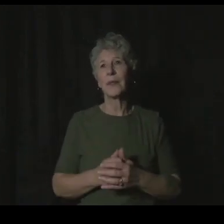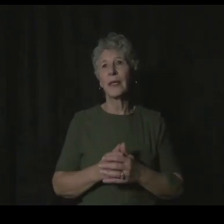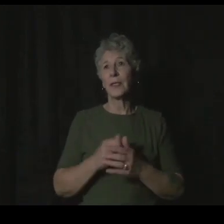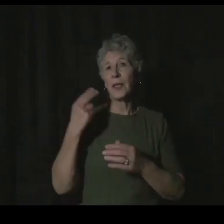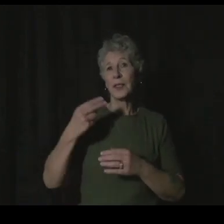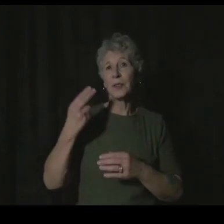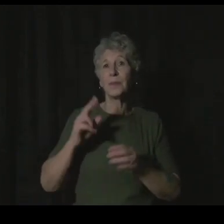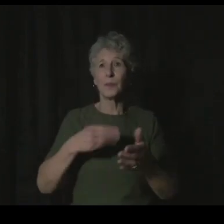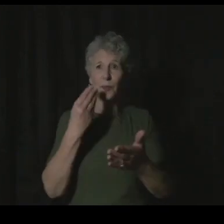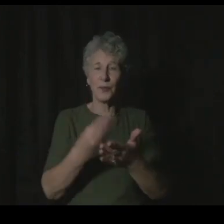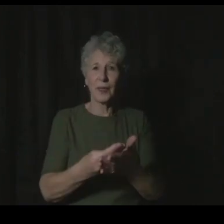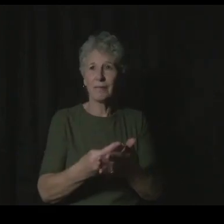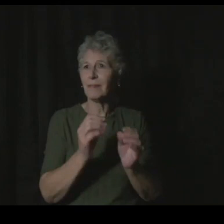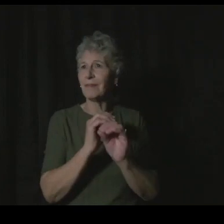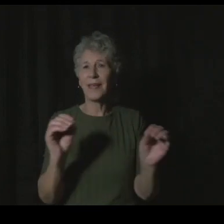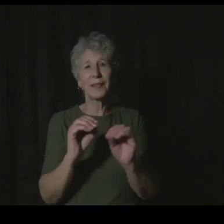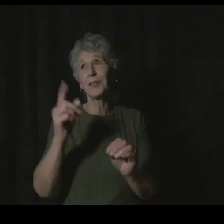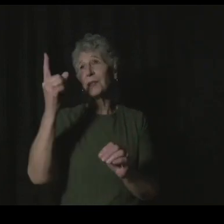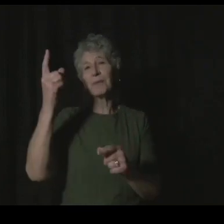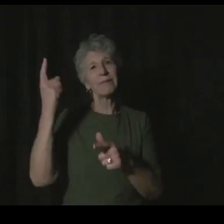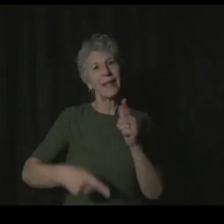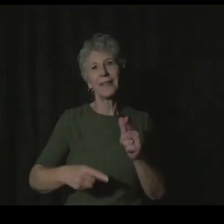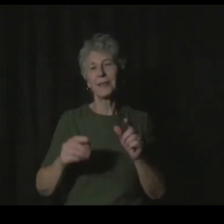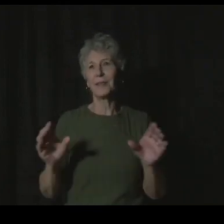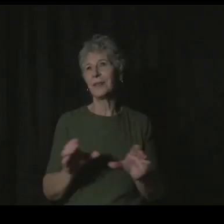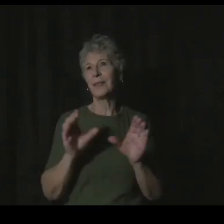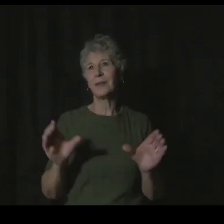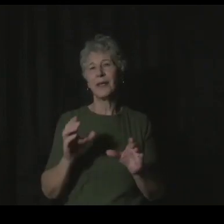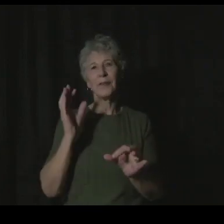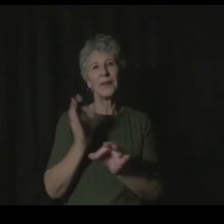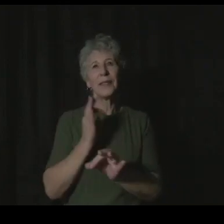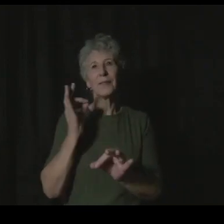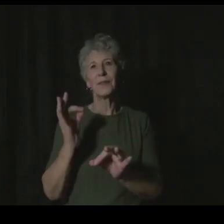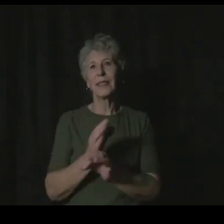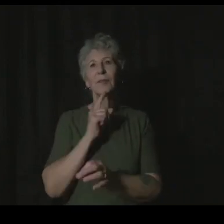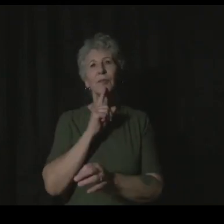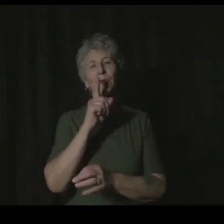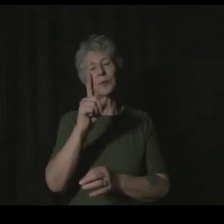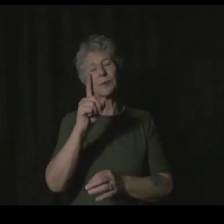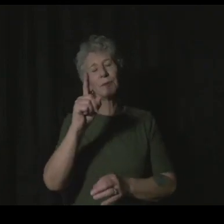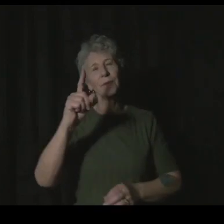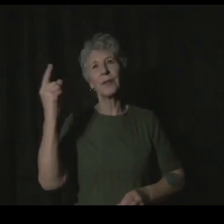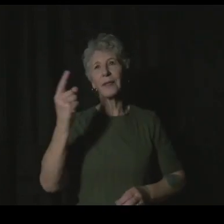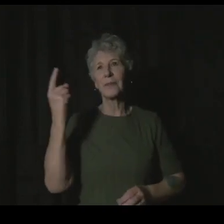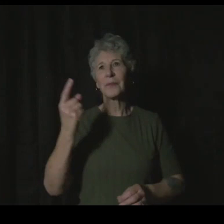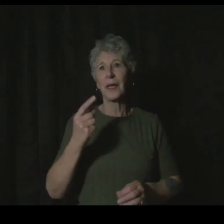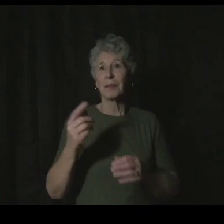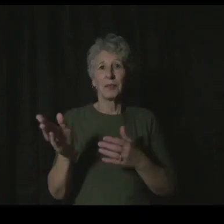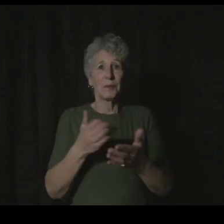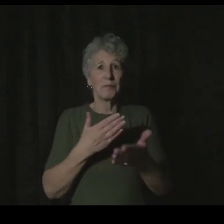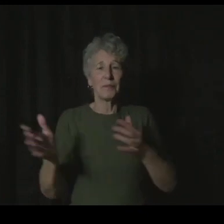Your history can prove there's nothing you can't do. You're faithful and true. Though